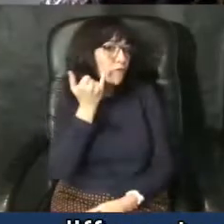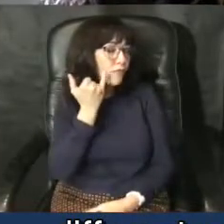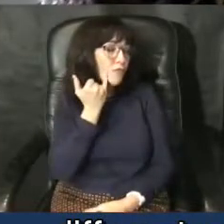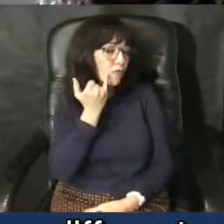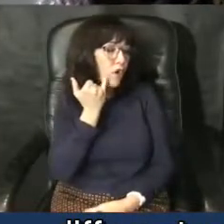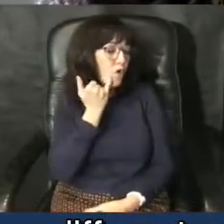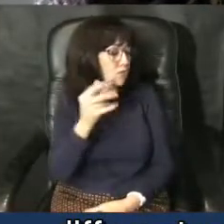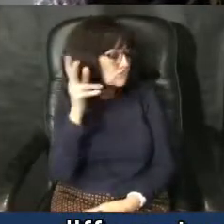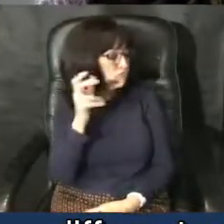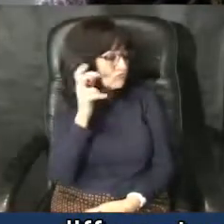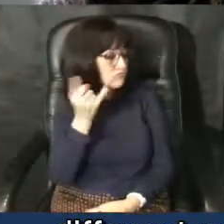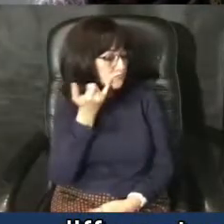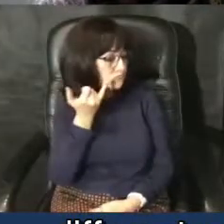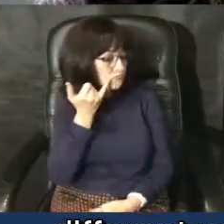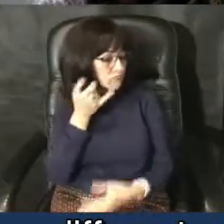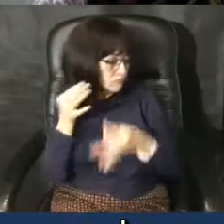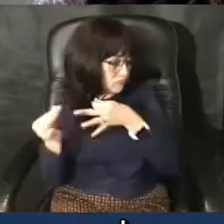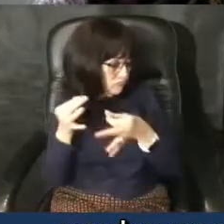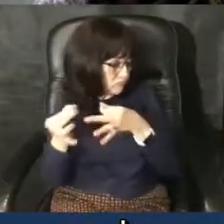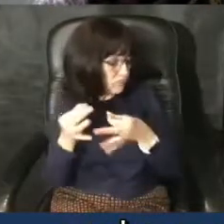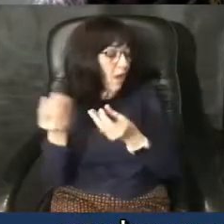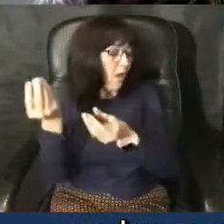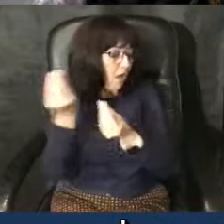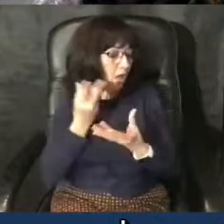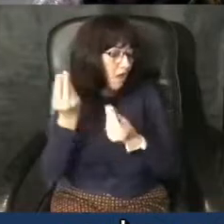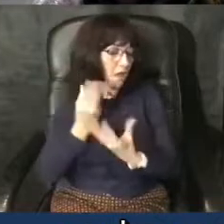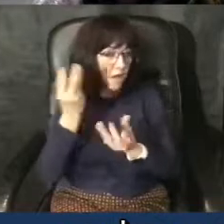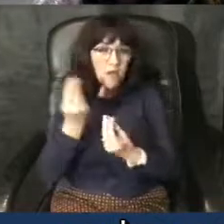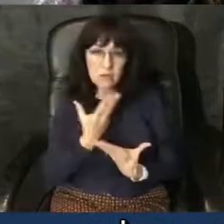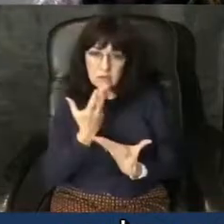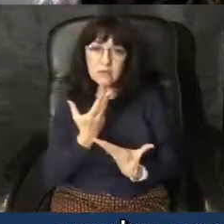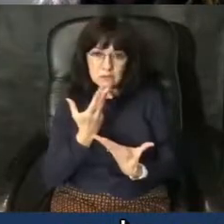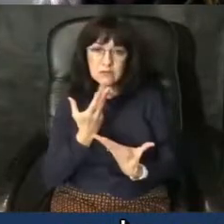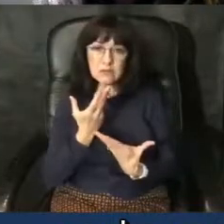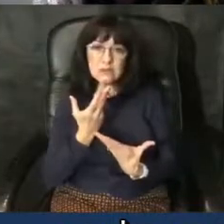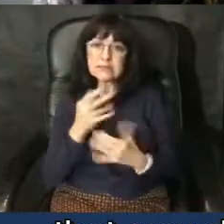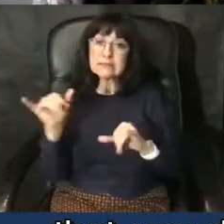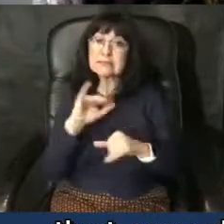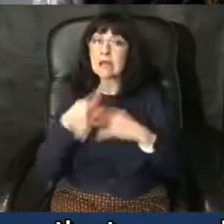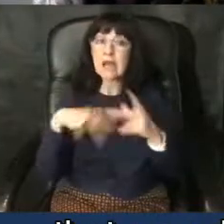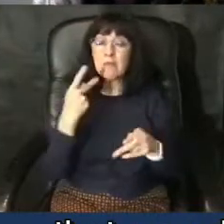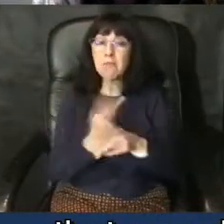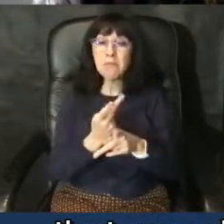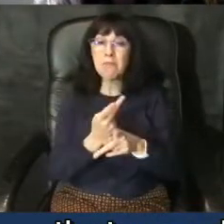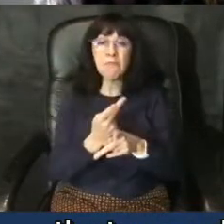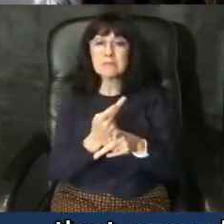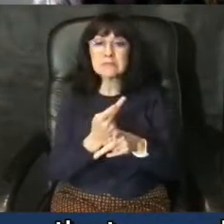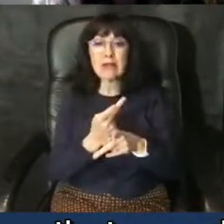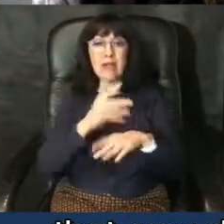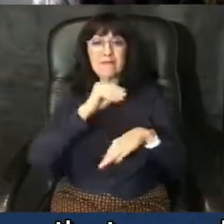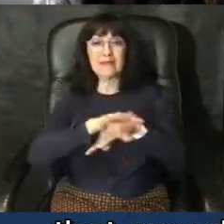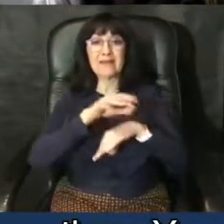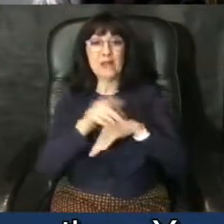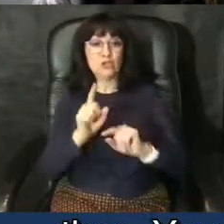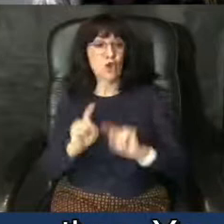different, go through all the different things that you're used to going with your counselor. And on top of that, you don't have to drive to figure out how to